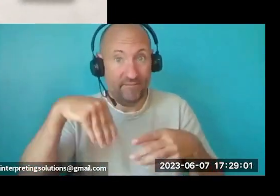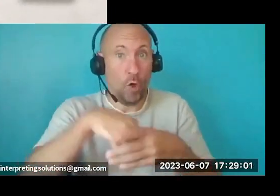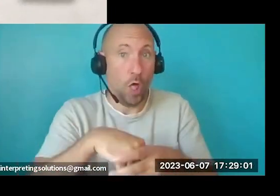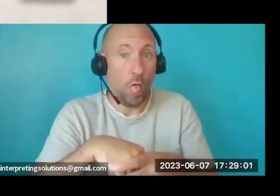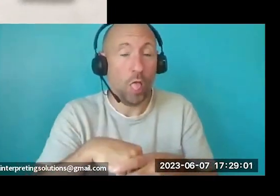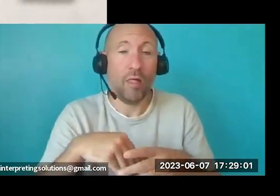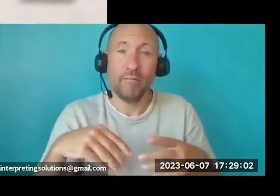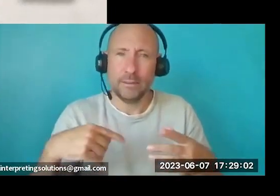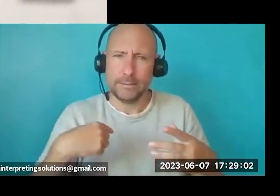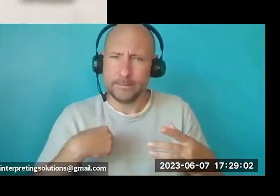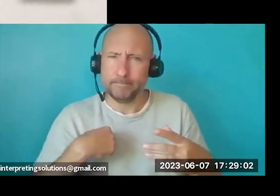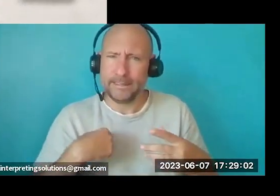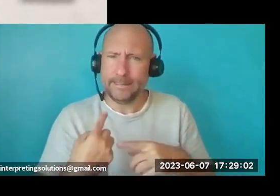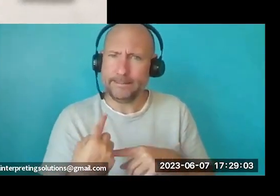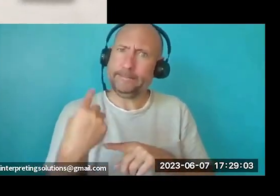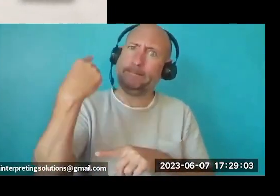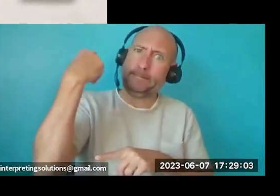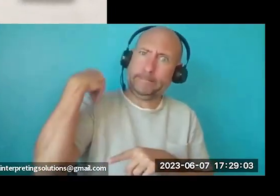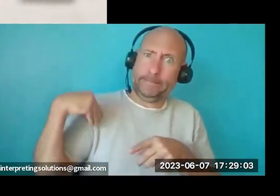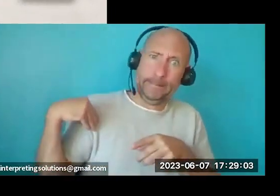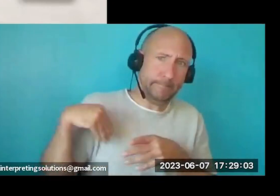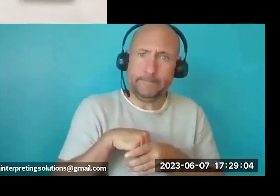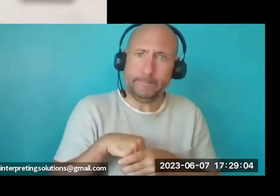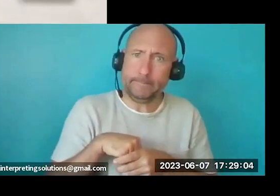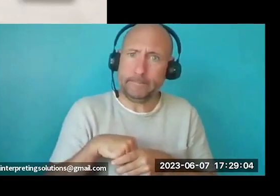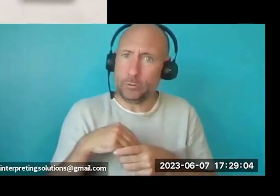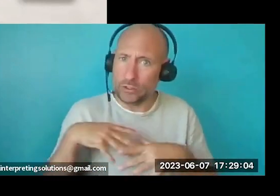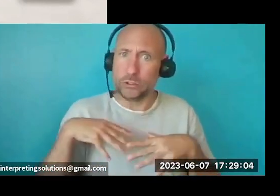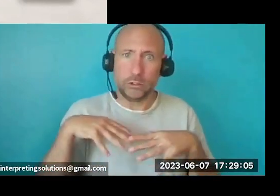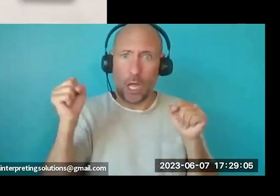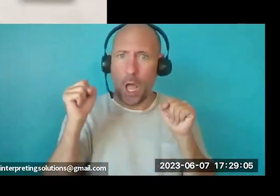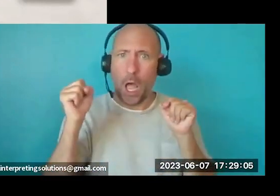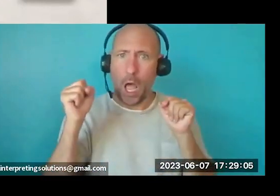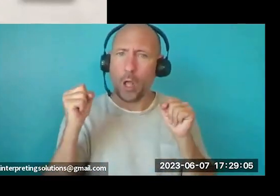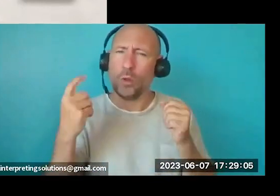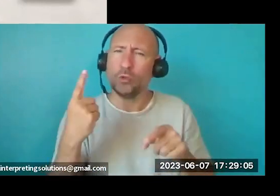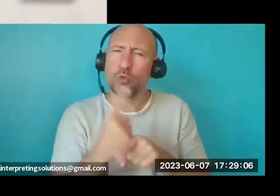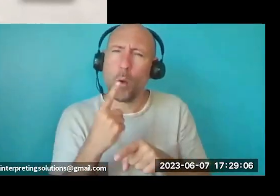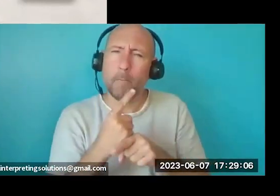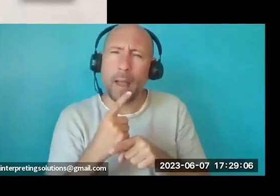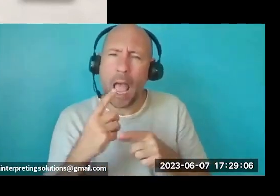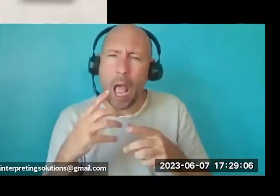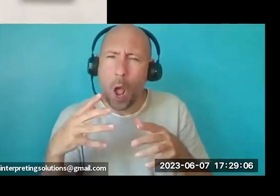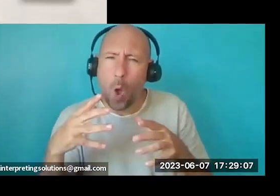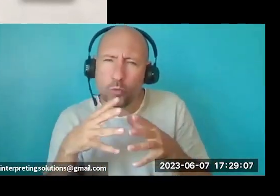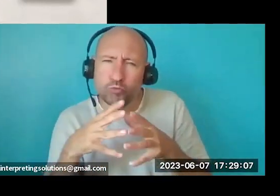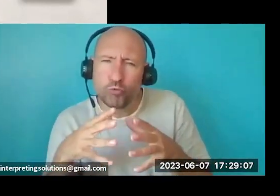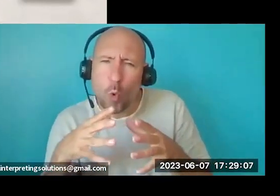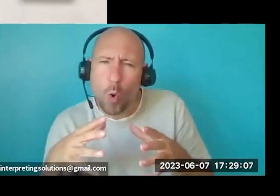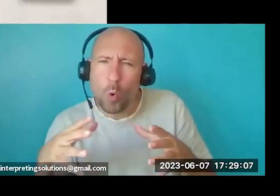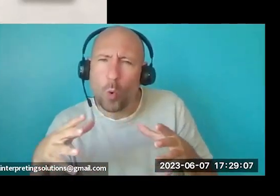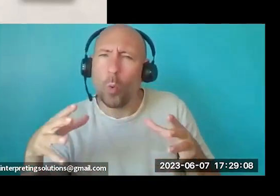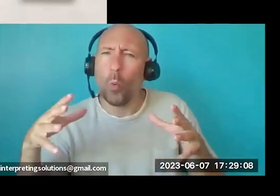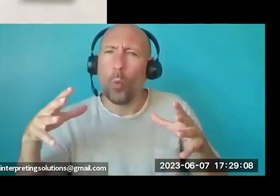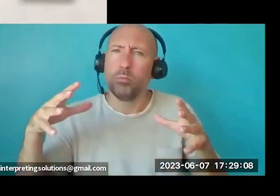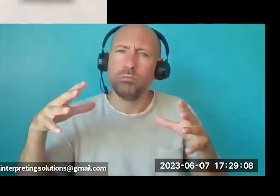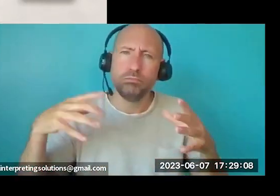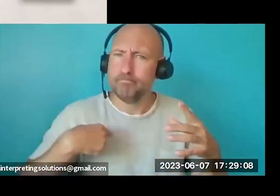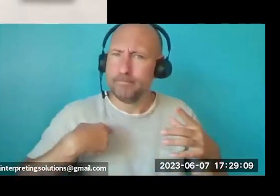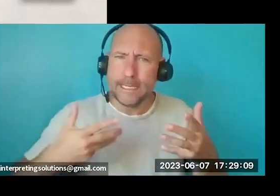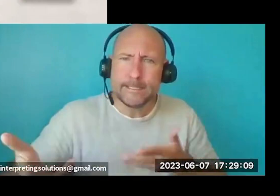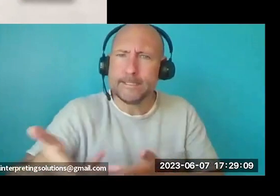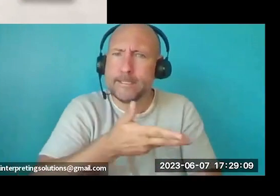of the artistic process from initial conversations and ideas about the work, and then provided sort of a sounding board